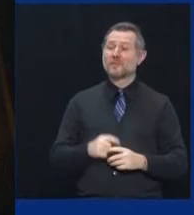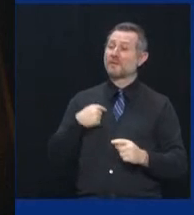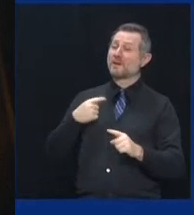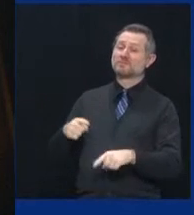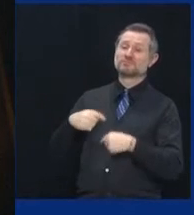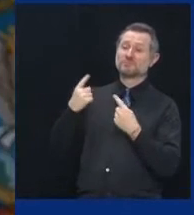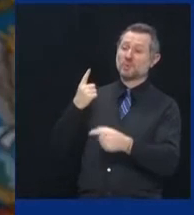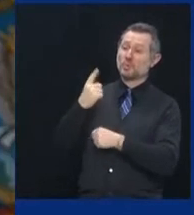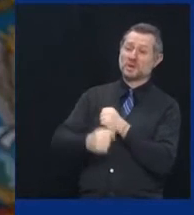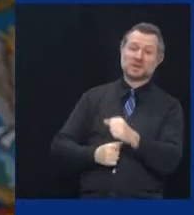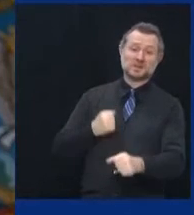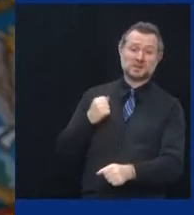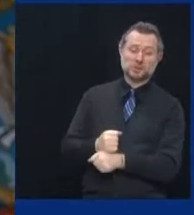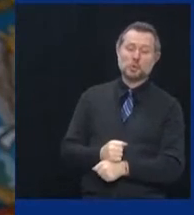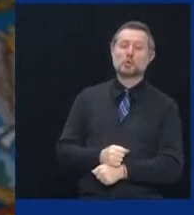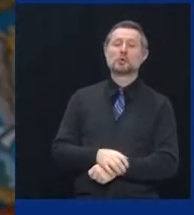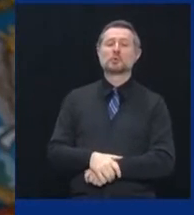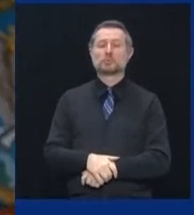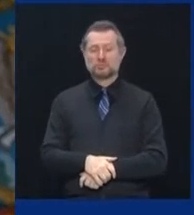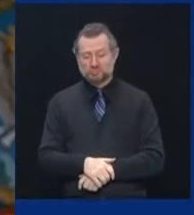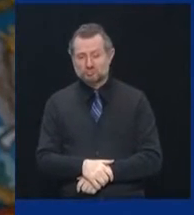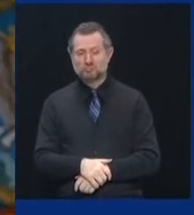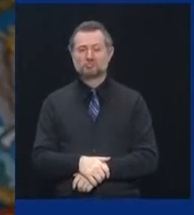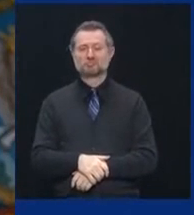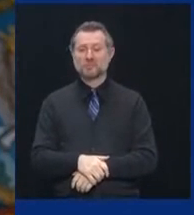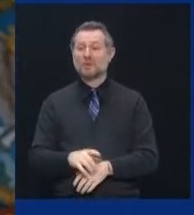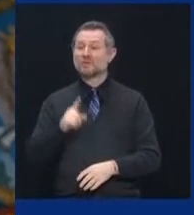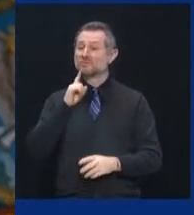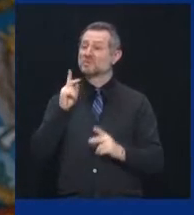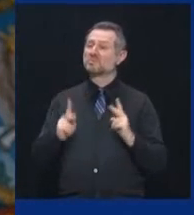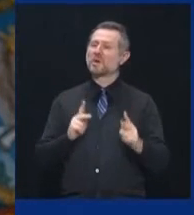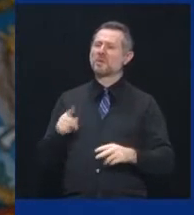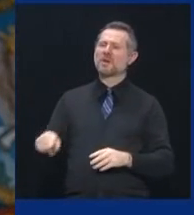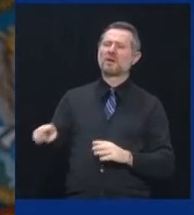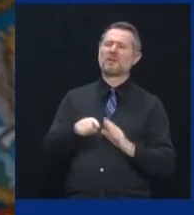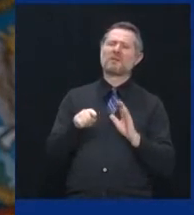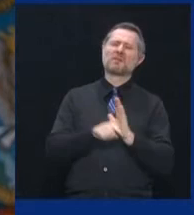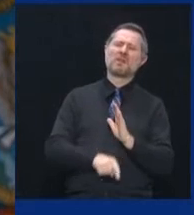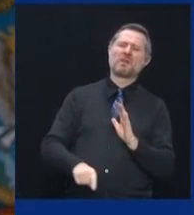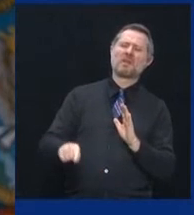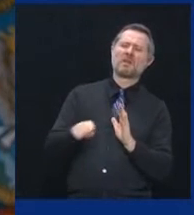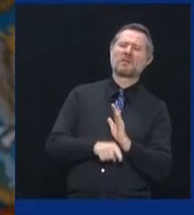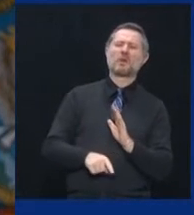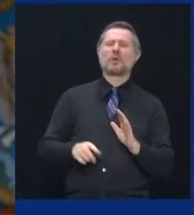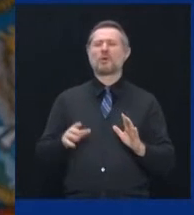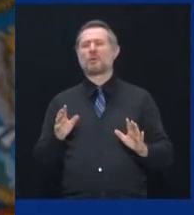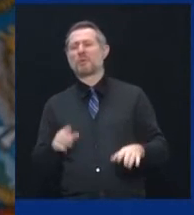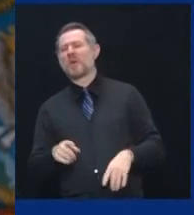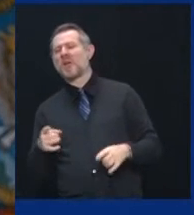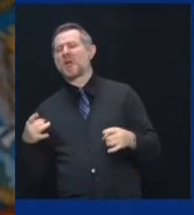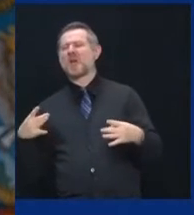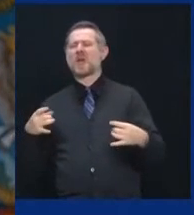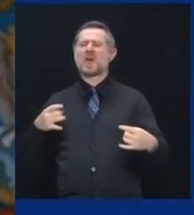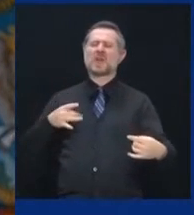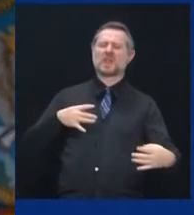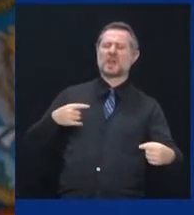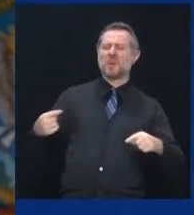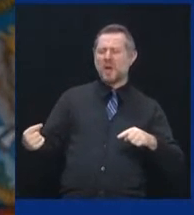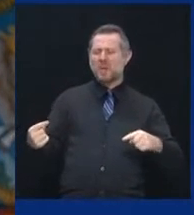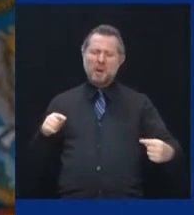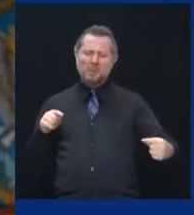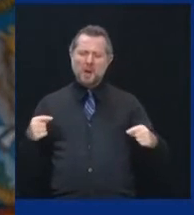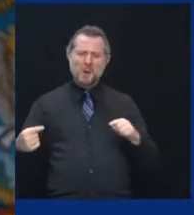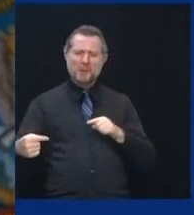year, when forces were trying to convince this country that the strongest four-letter word is hate, New York showed that